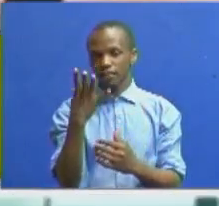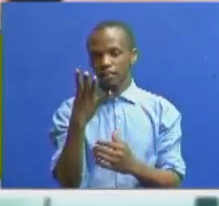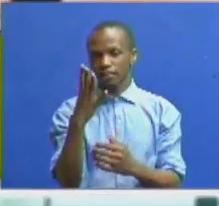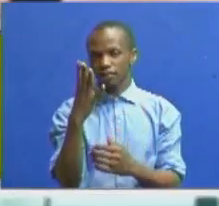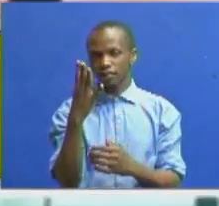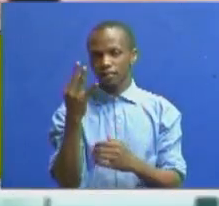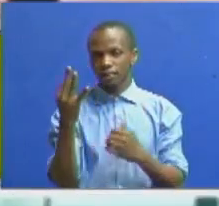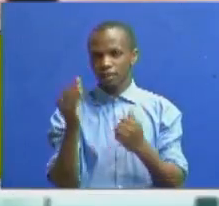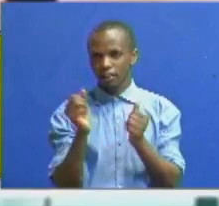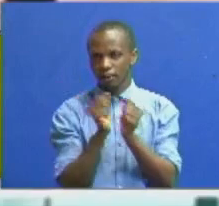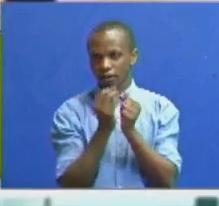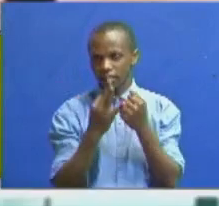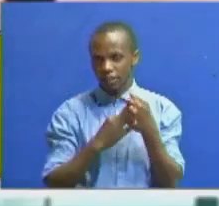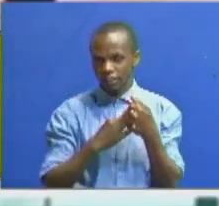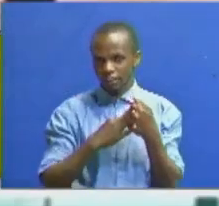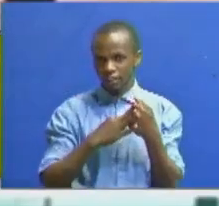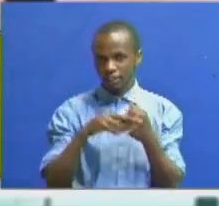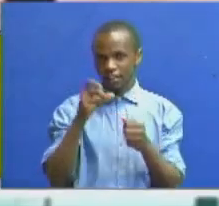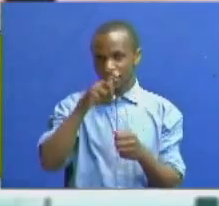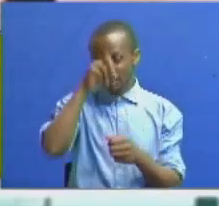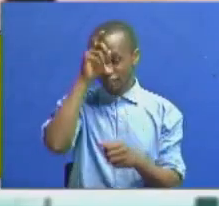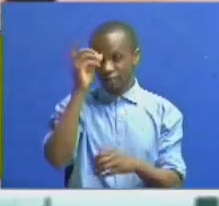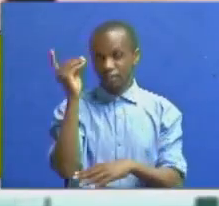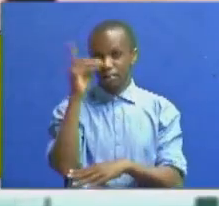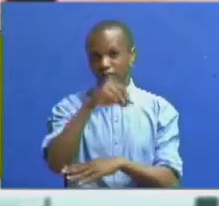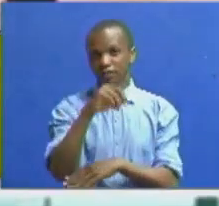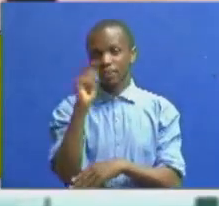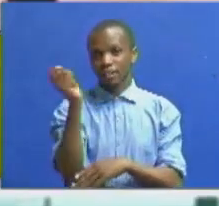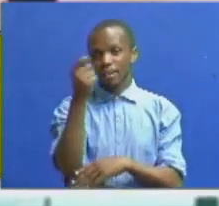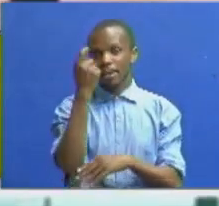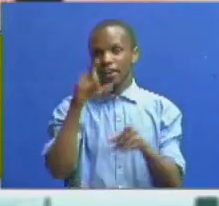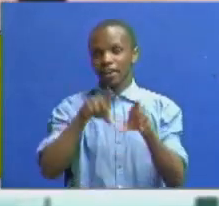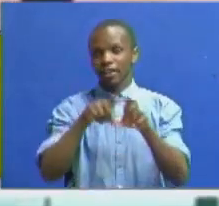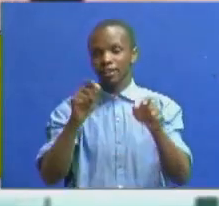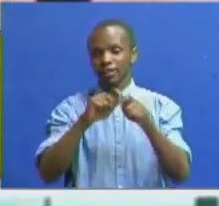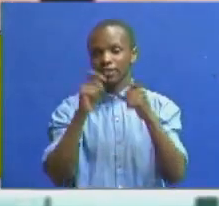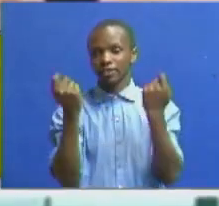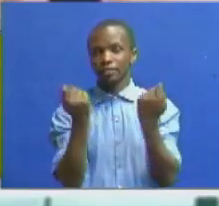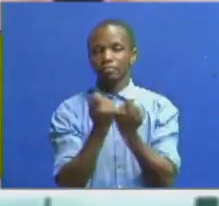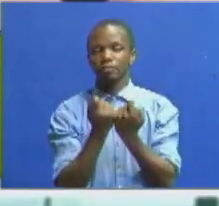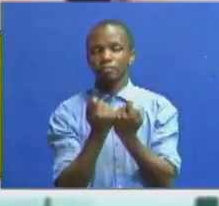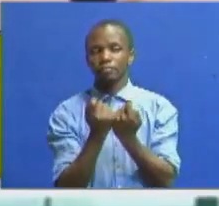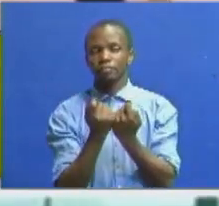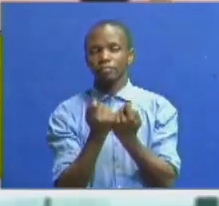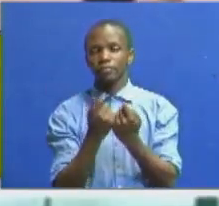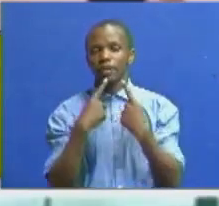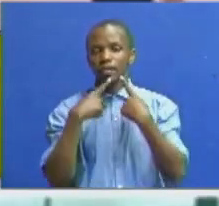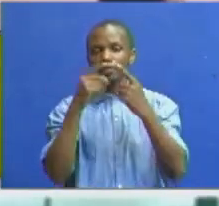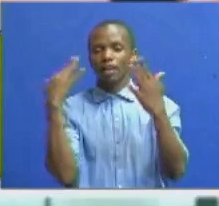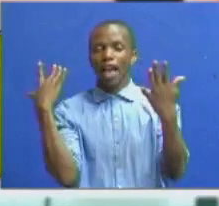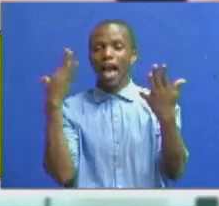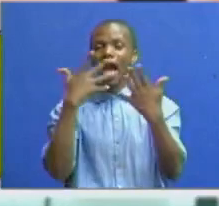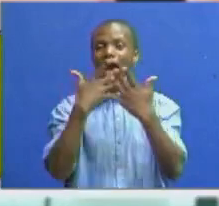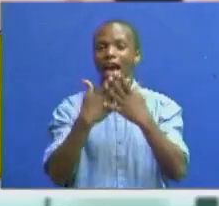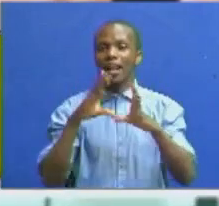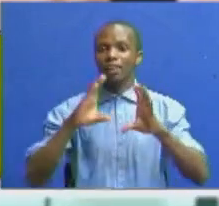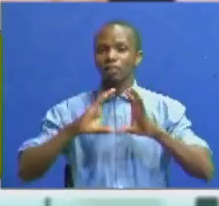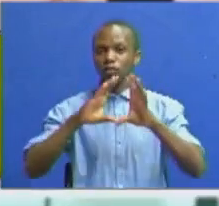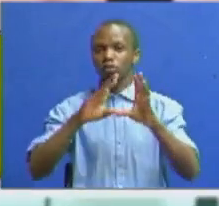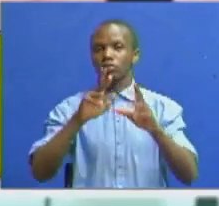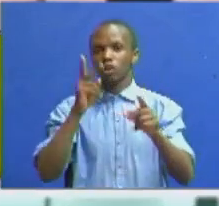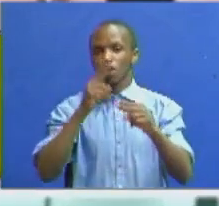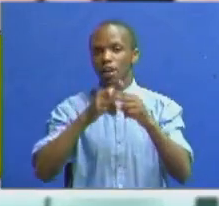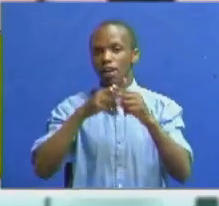set in 25-15 before sealing the fourth set in 25-17. Speaking on the arrival, their coach Paul